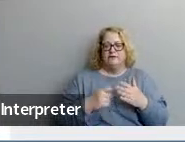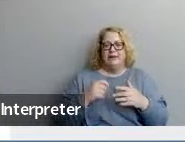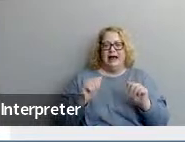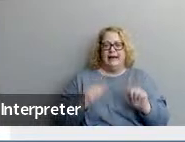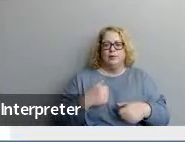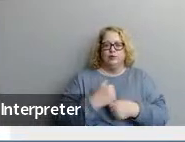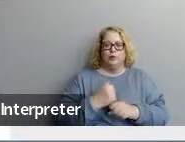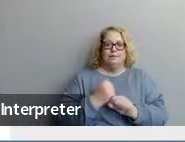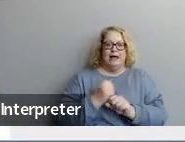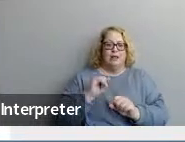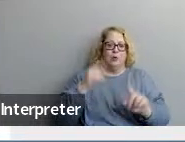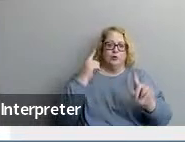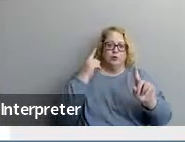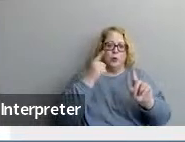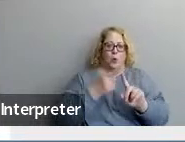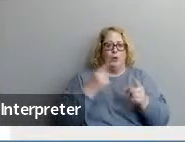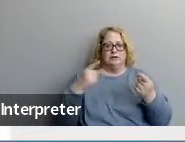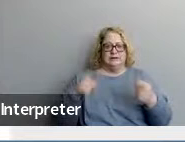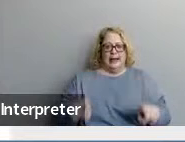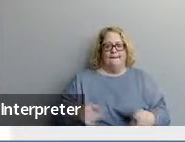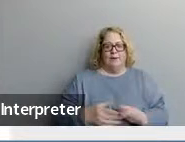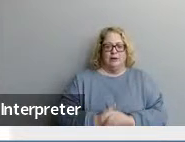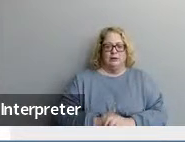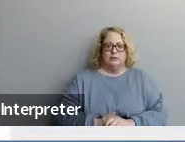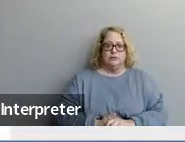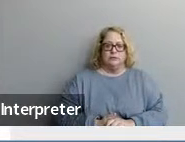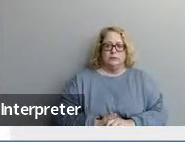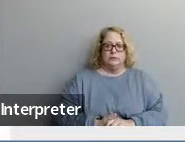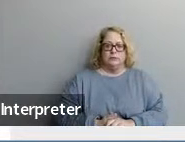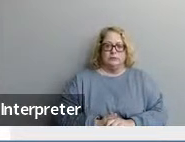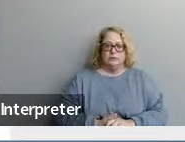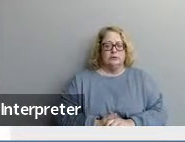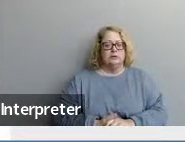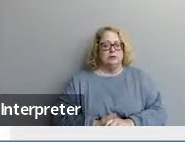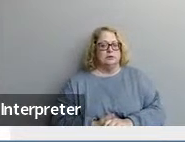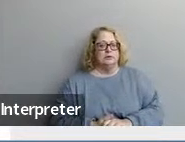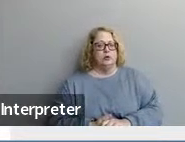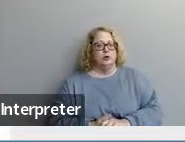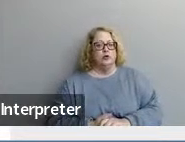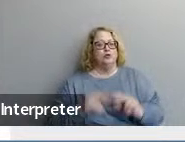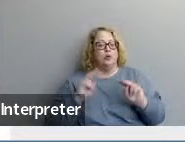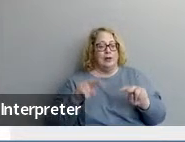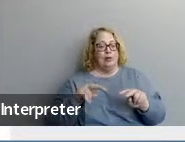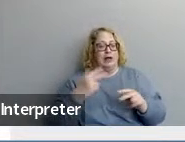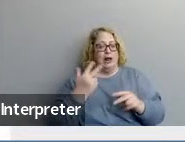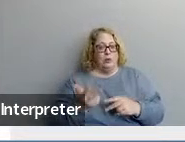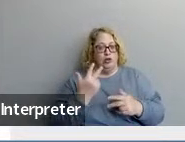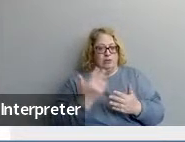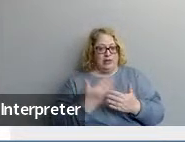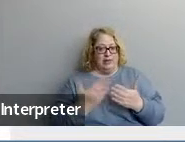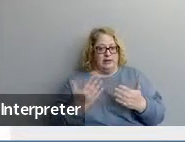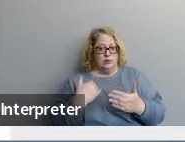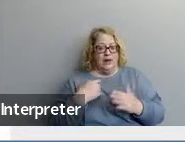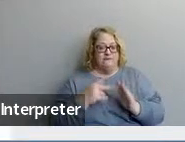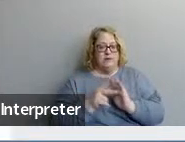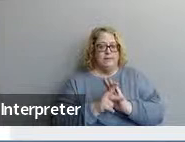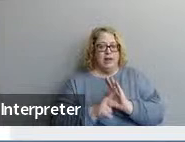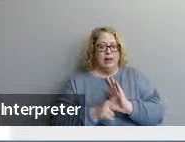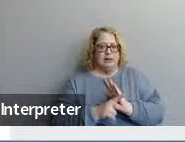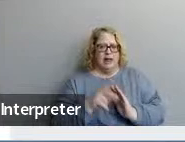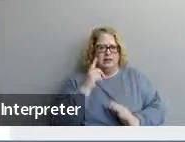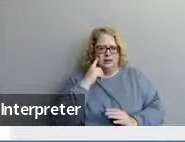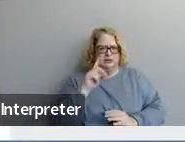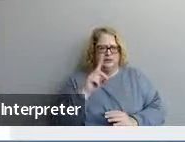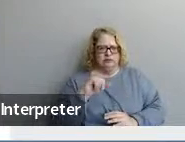these particular goals happen. No, you're absolutely right. So we look at it with three things. We have a policy, I want to say it's